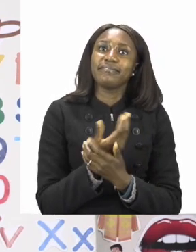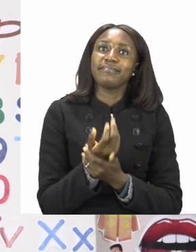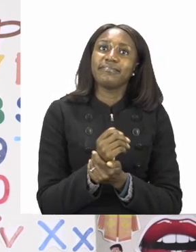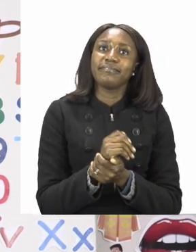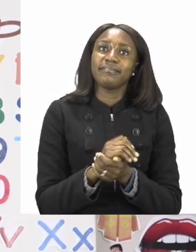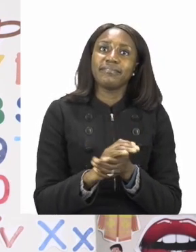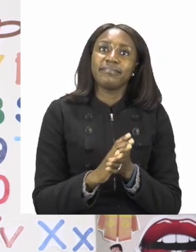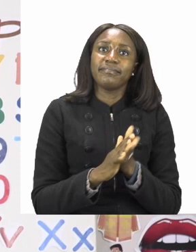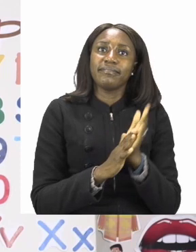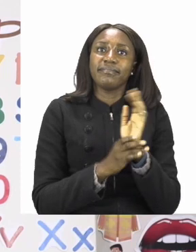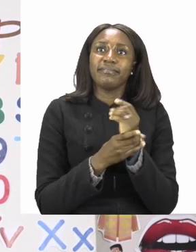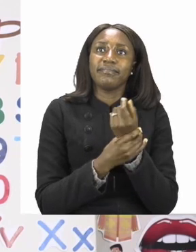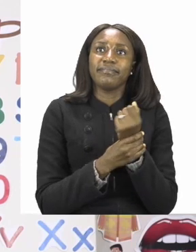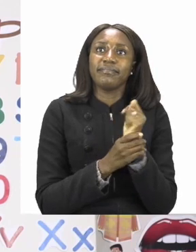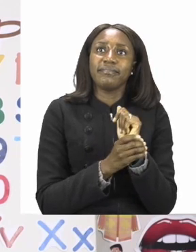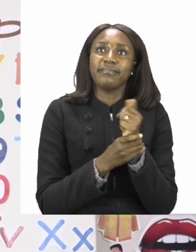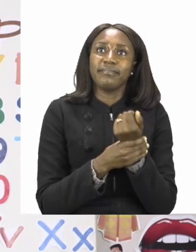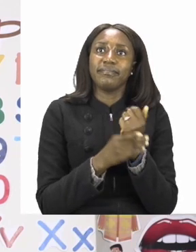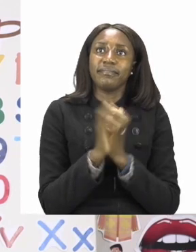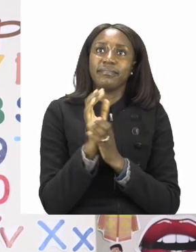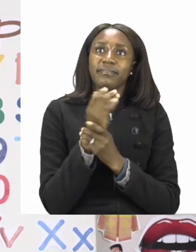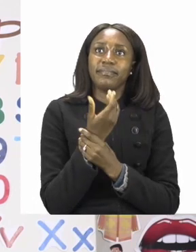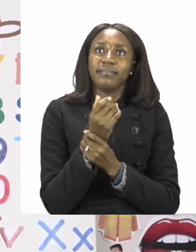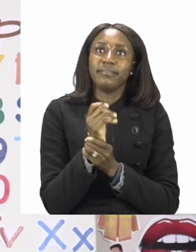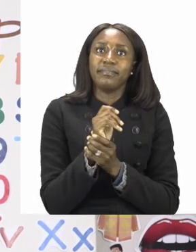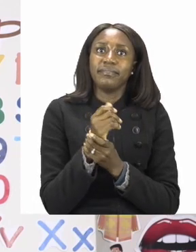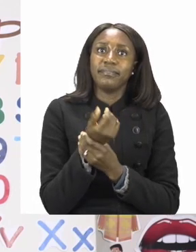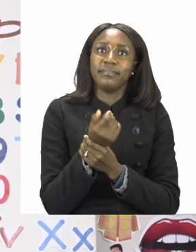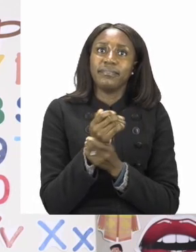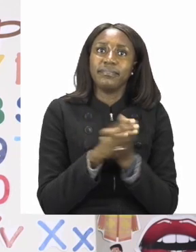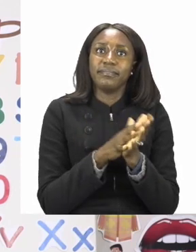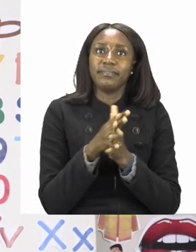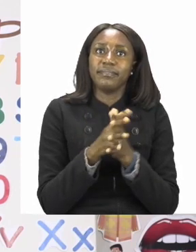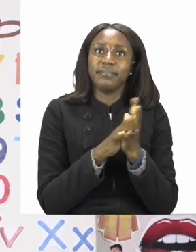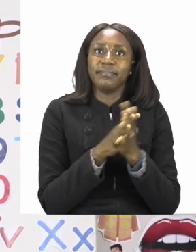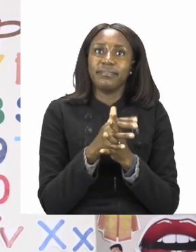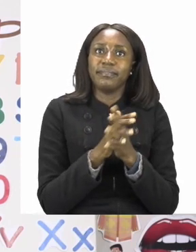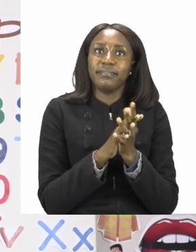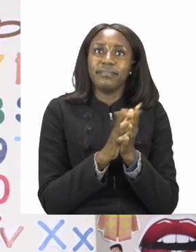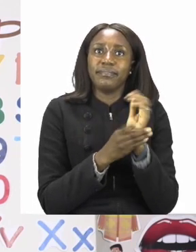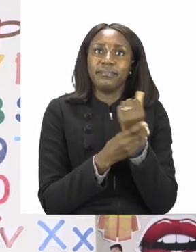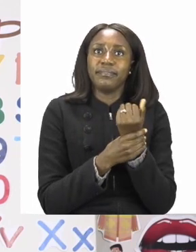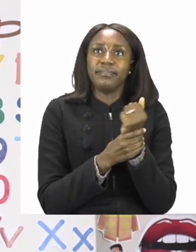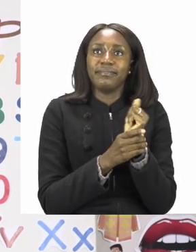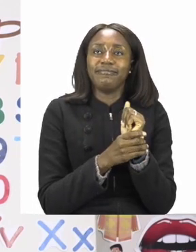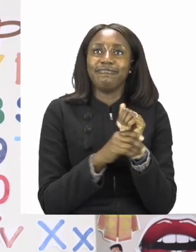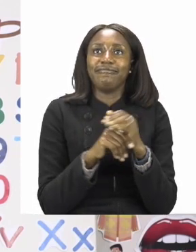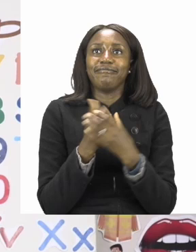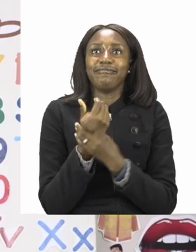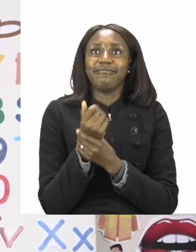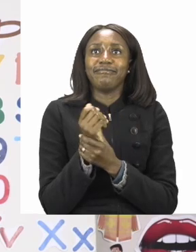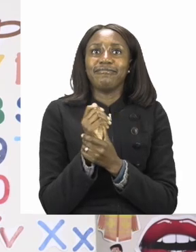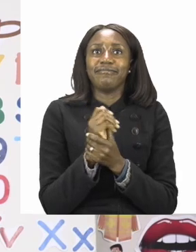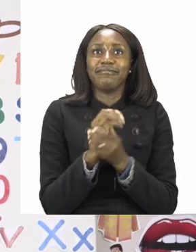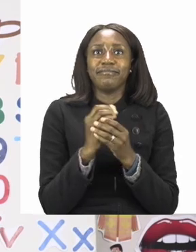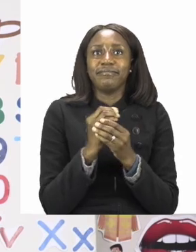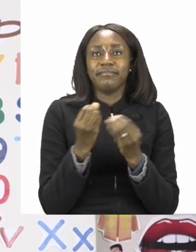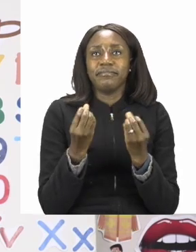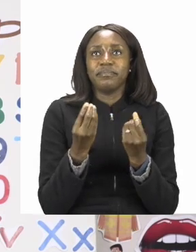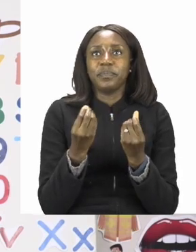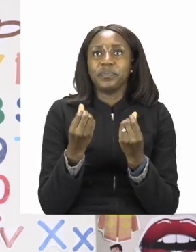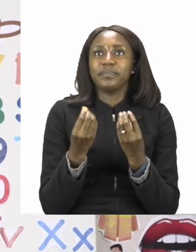hands, in between our fingers, on our wrists, and